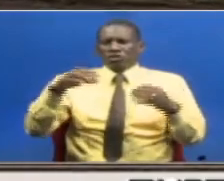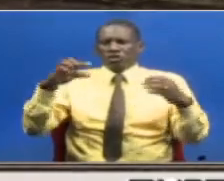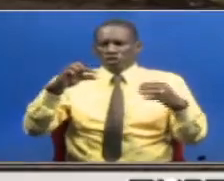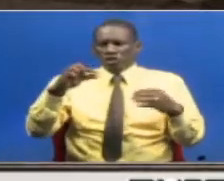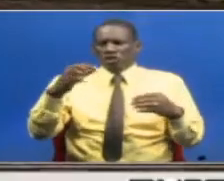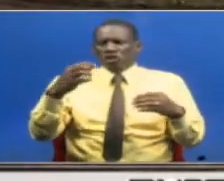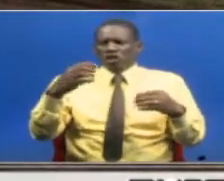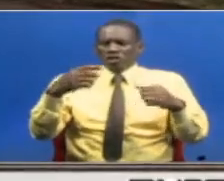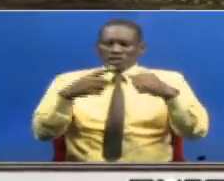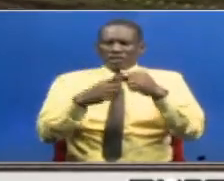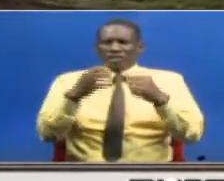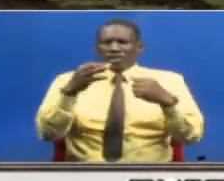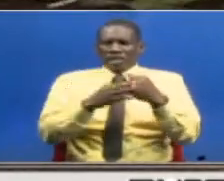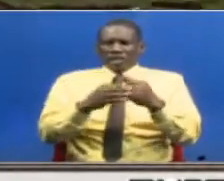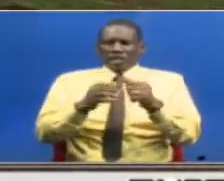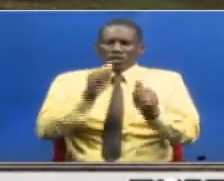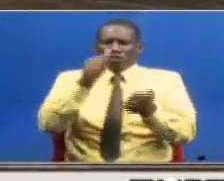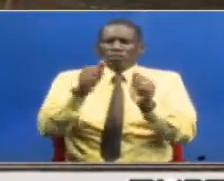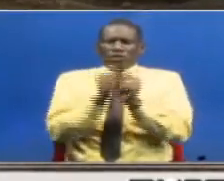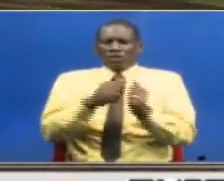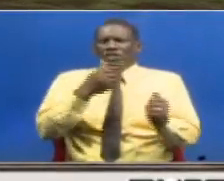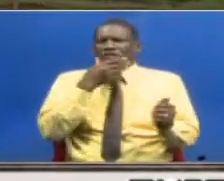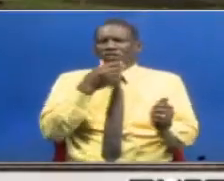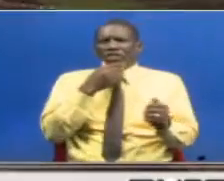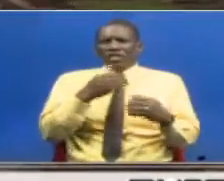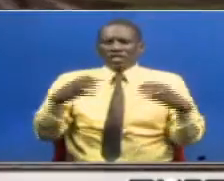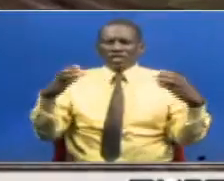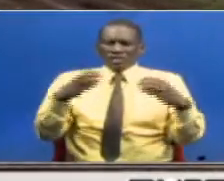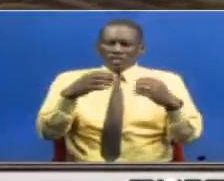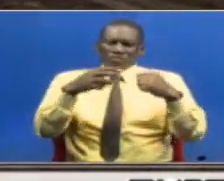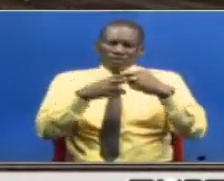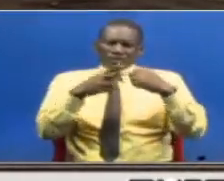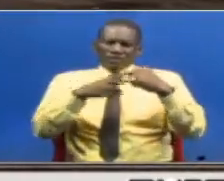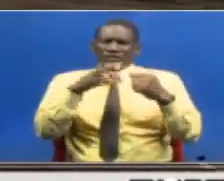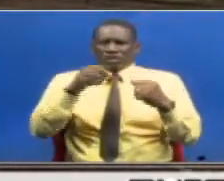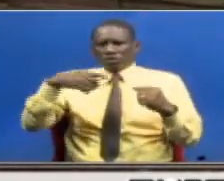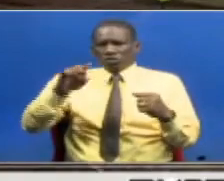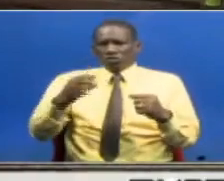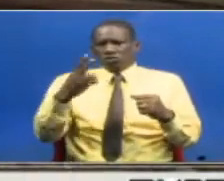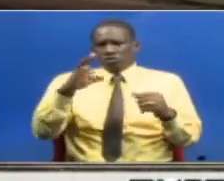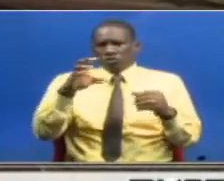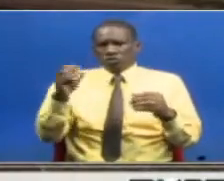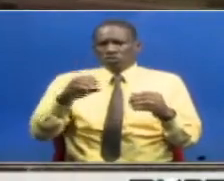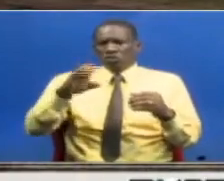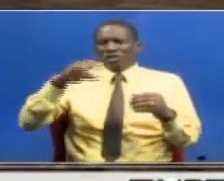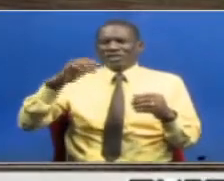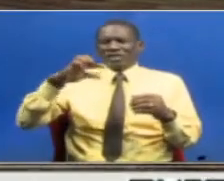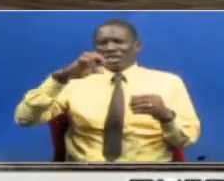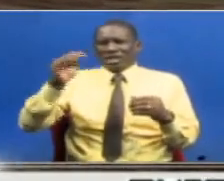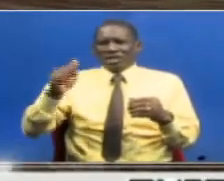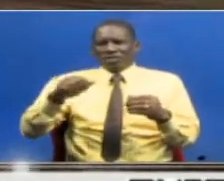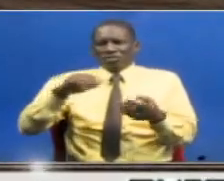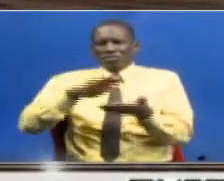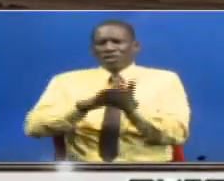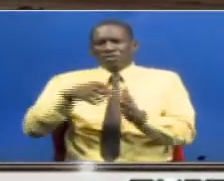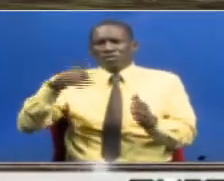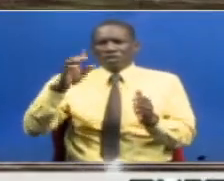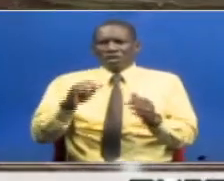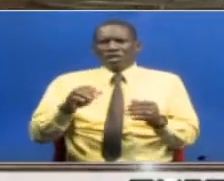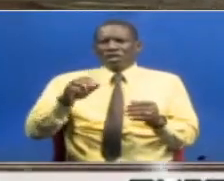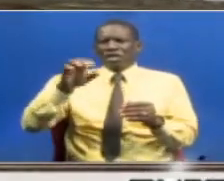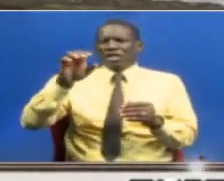father. The champions category, Eric Bengi of Team 770, outclassed Tundo and Baldev Chaga to be crowned the winner. Jose